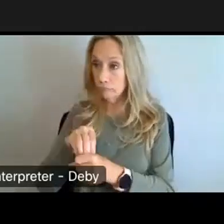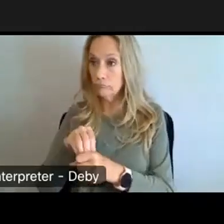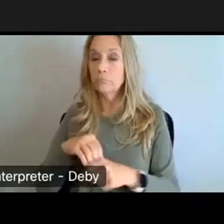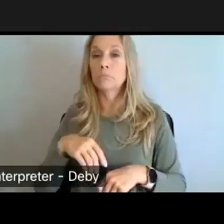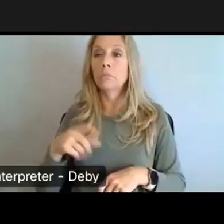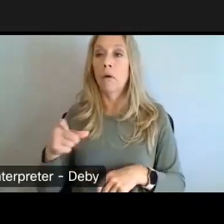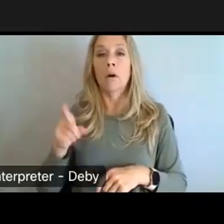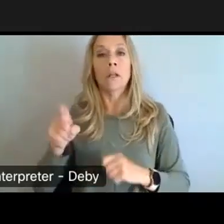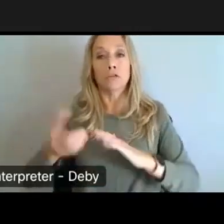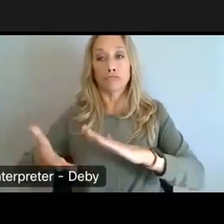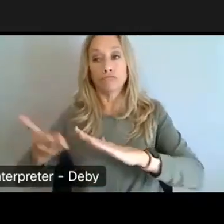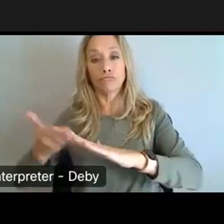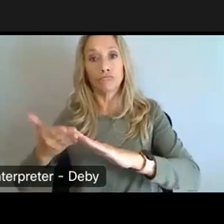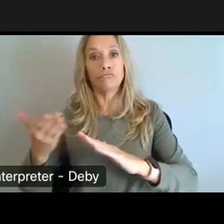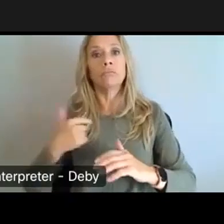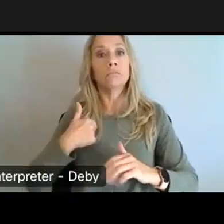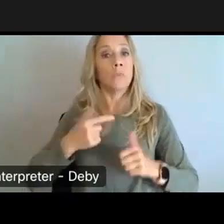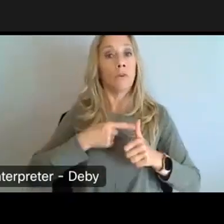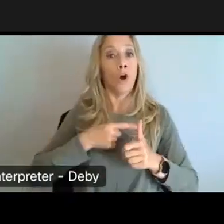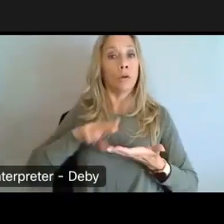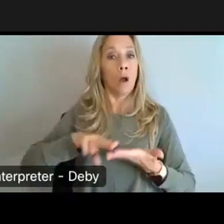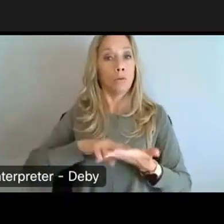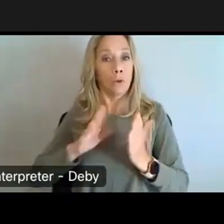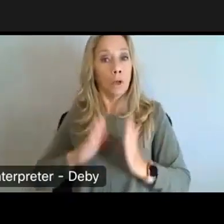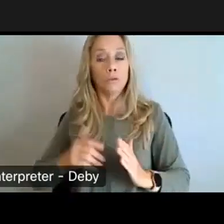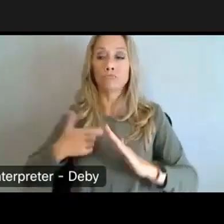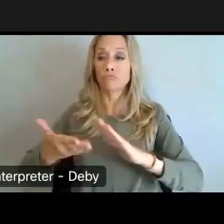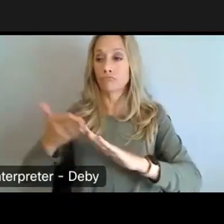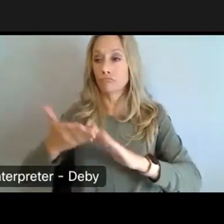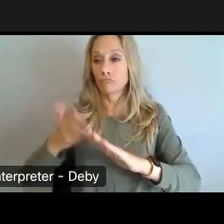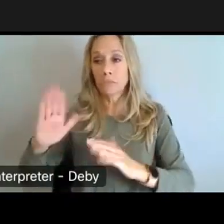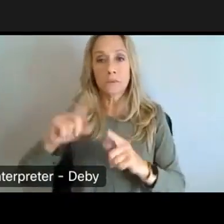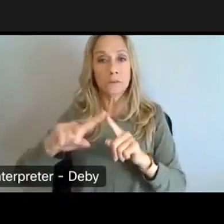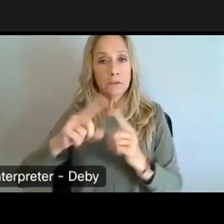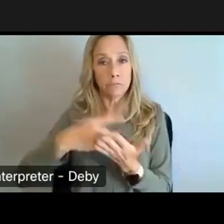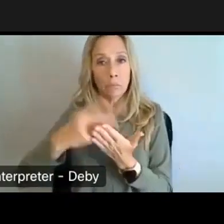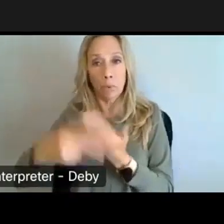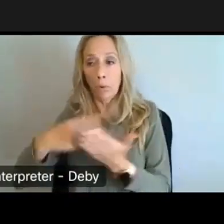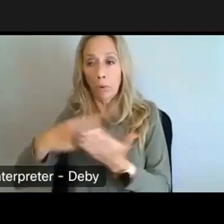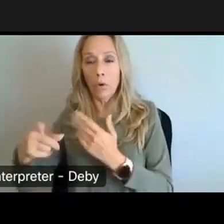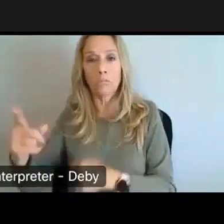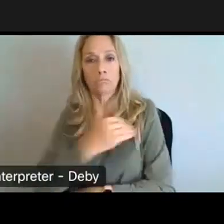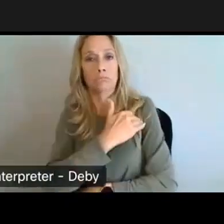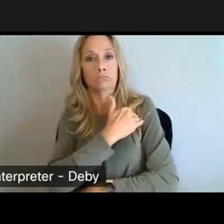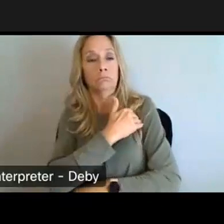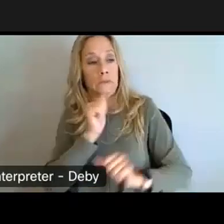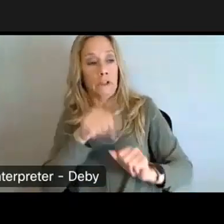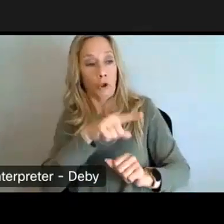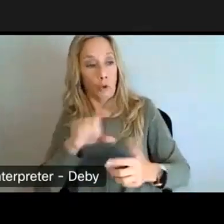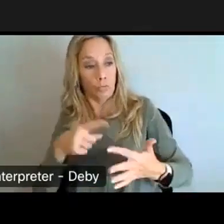So I came on board as a contractor and started running their programs. And they kept asking me more and more, like, "Can you do this? Can you do